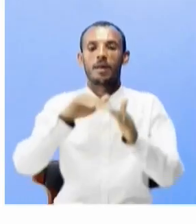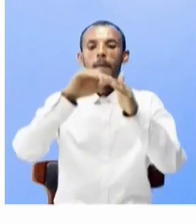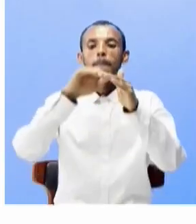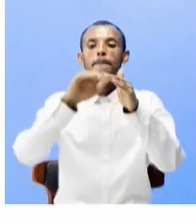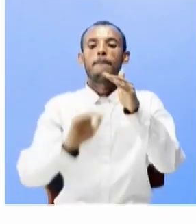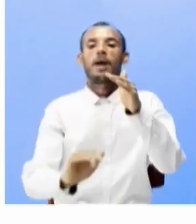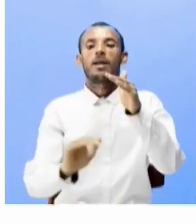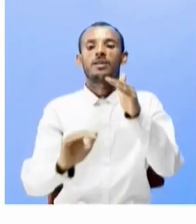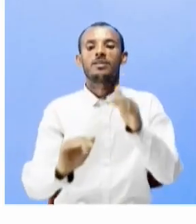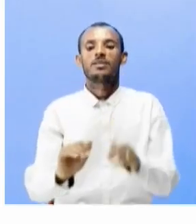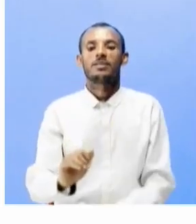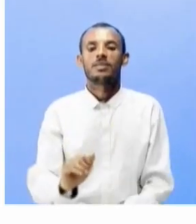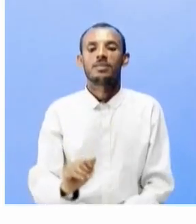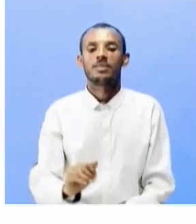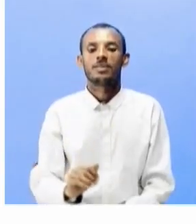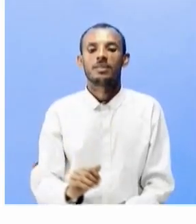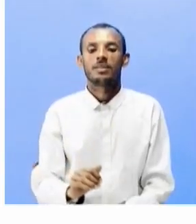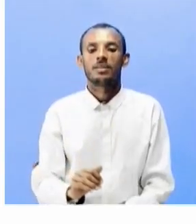minus